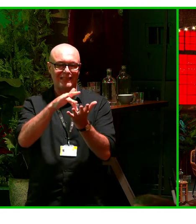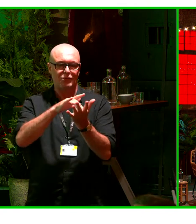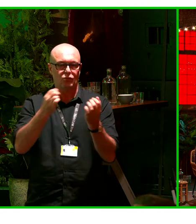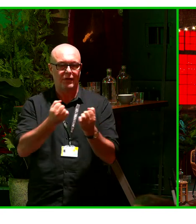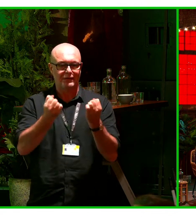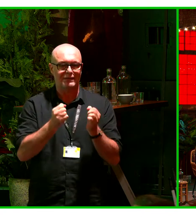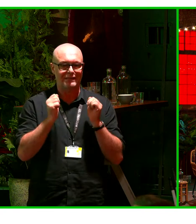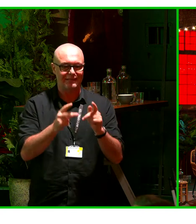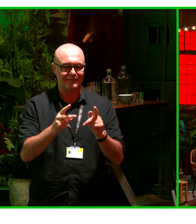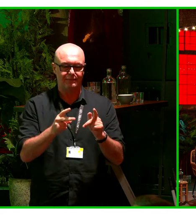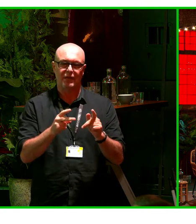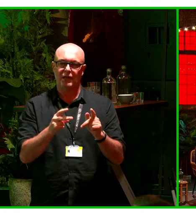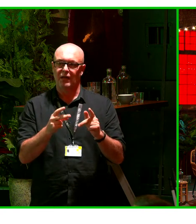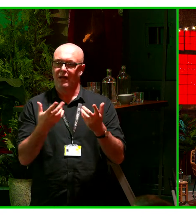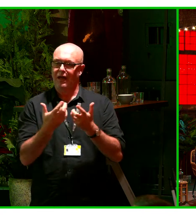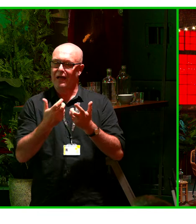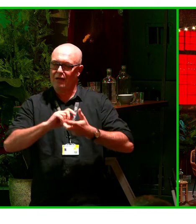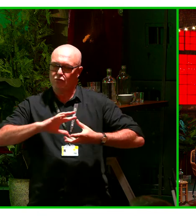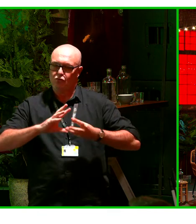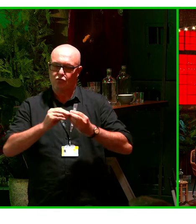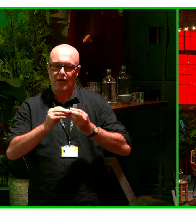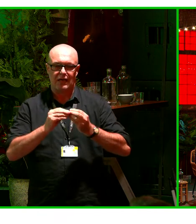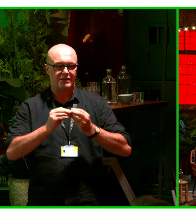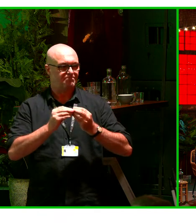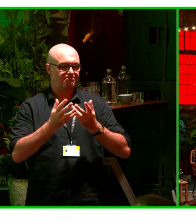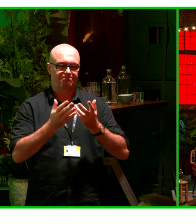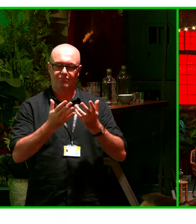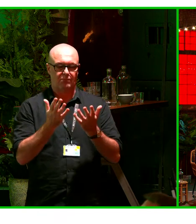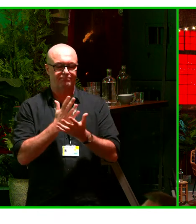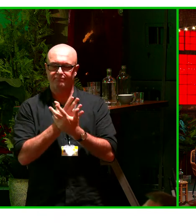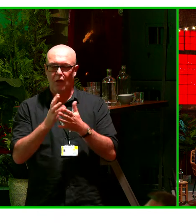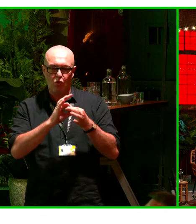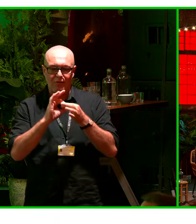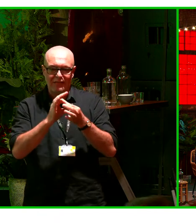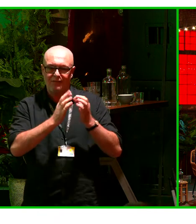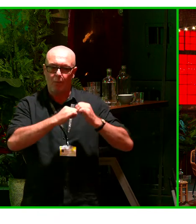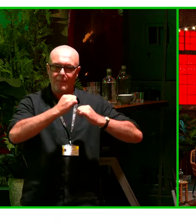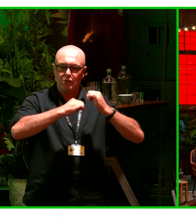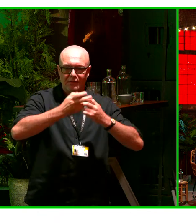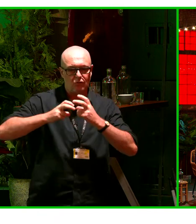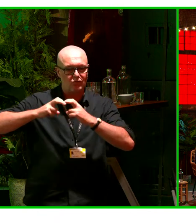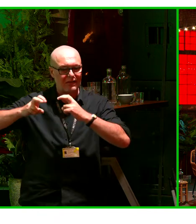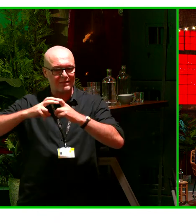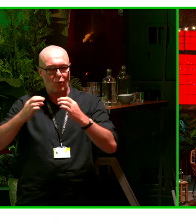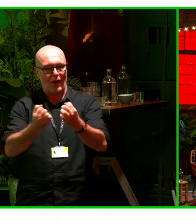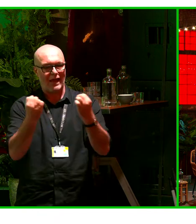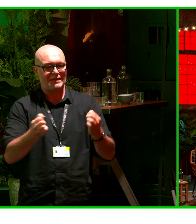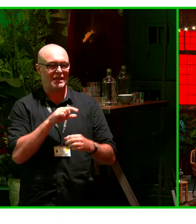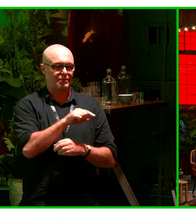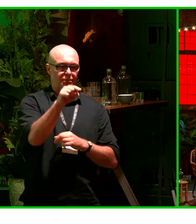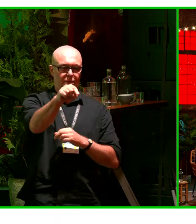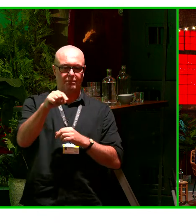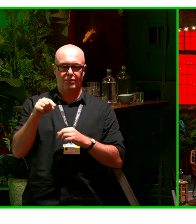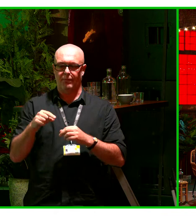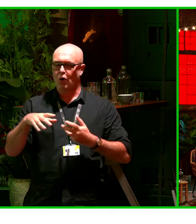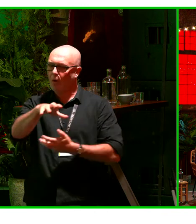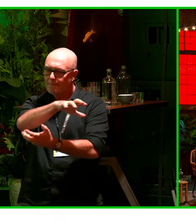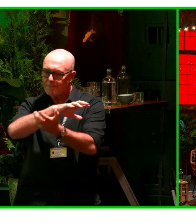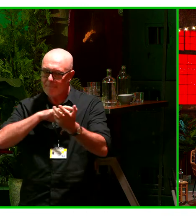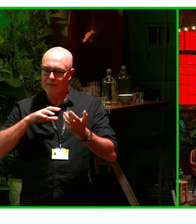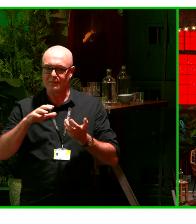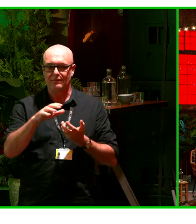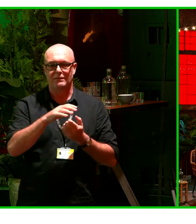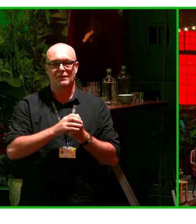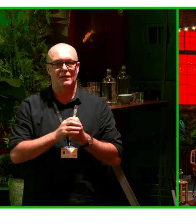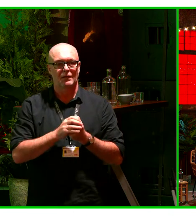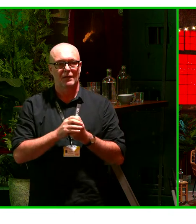relationship between buildings, transport and energy infrastructure becomes ever more complex and interreliant. In planning